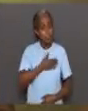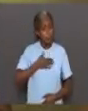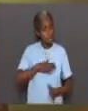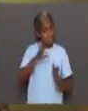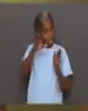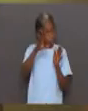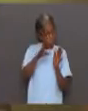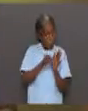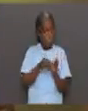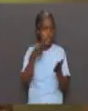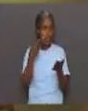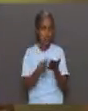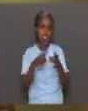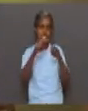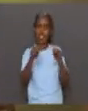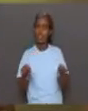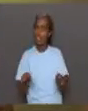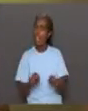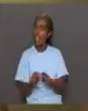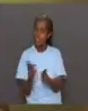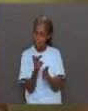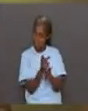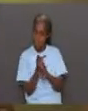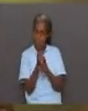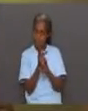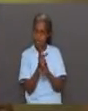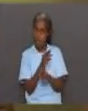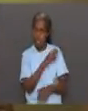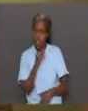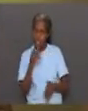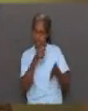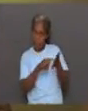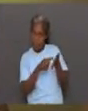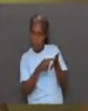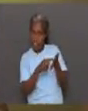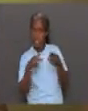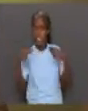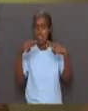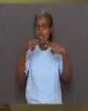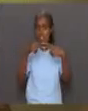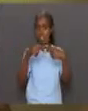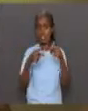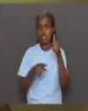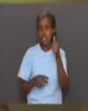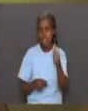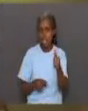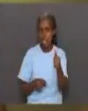Please copy down this triangle carefully and mark the vertices as